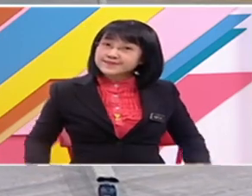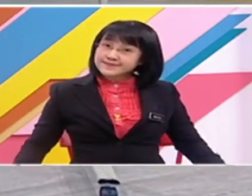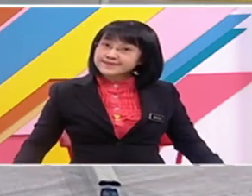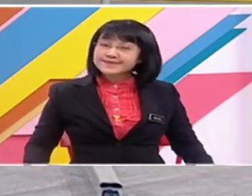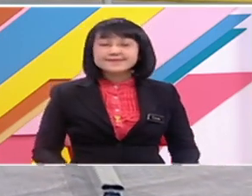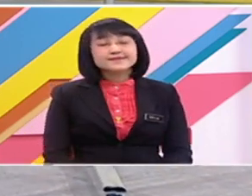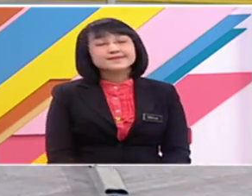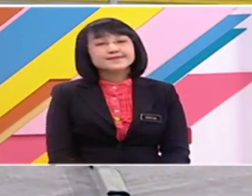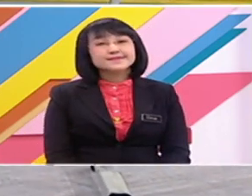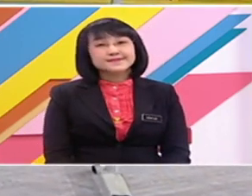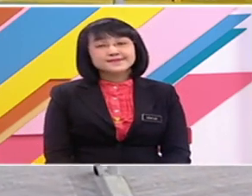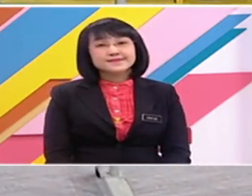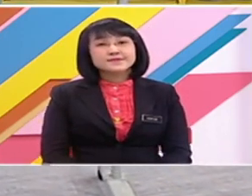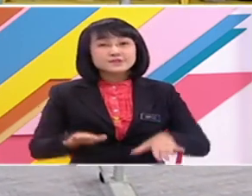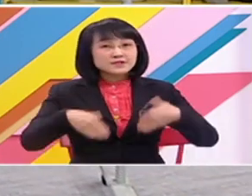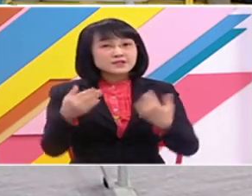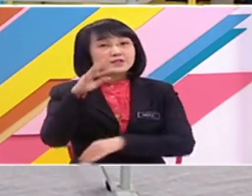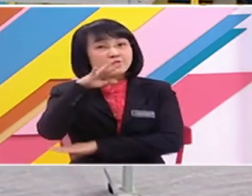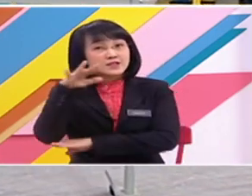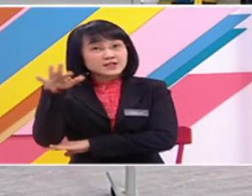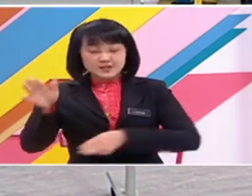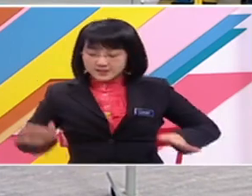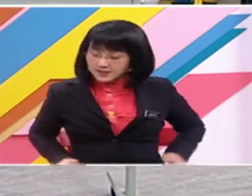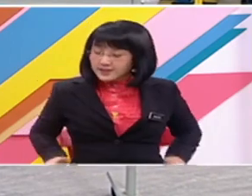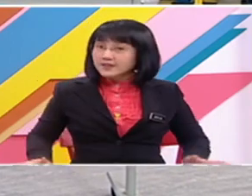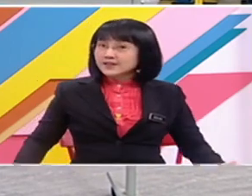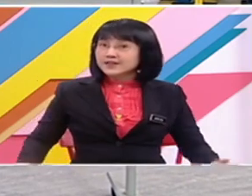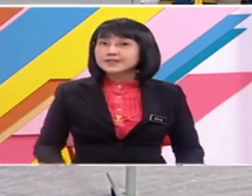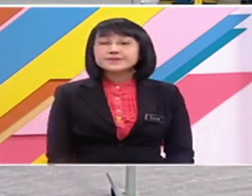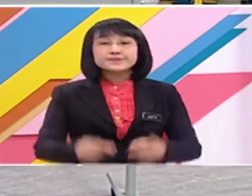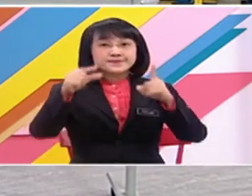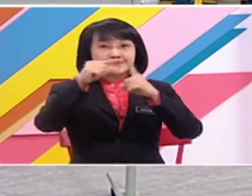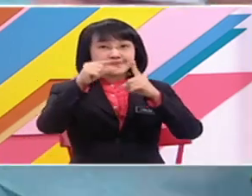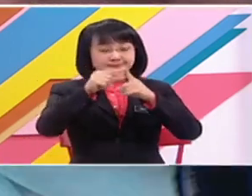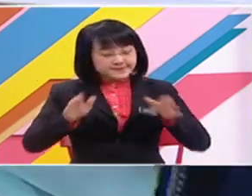a skirt. Okay, how to spell skirt? Okay, this is the word of